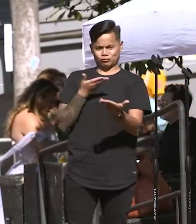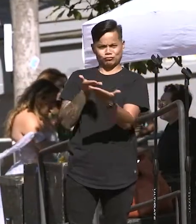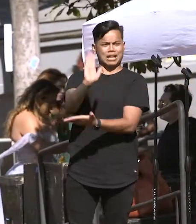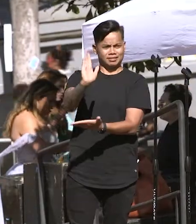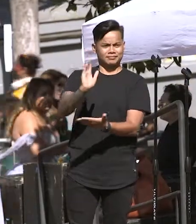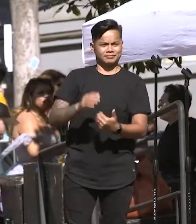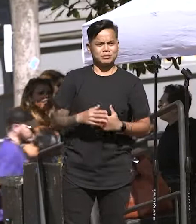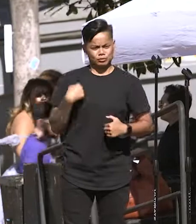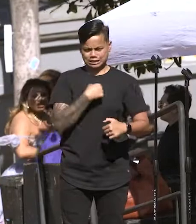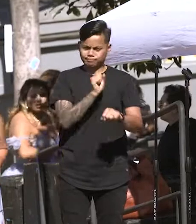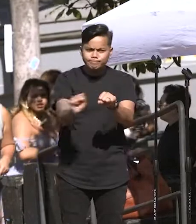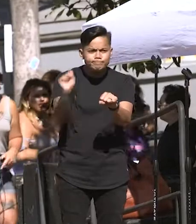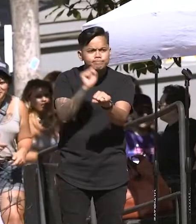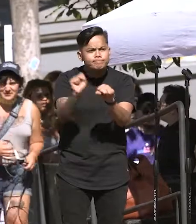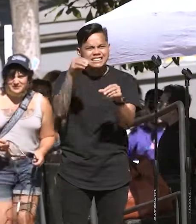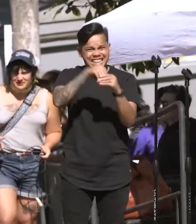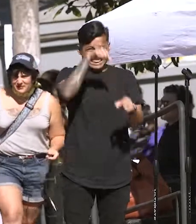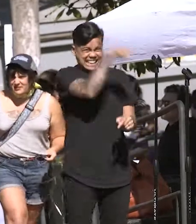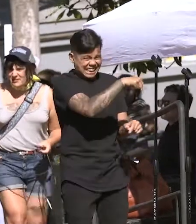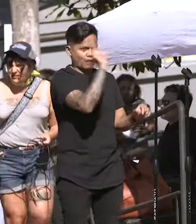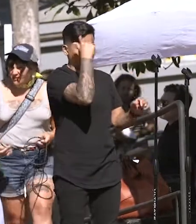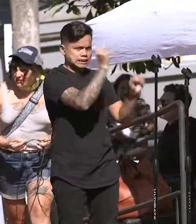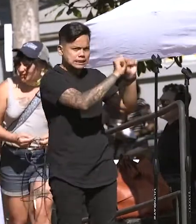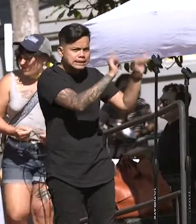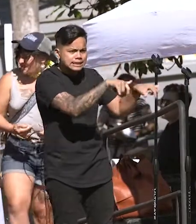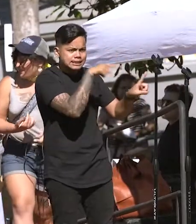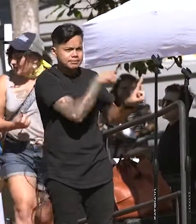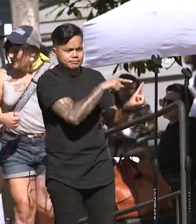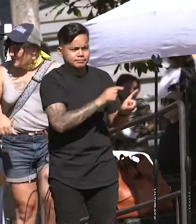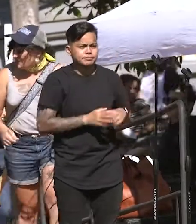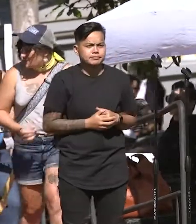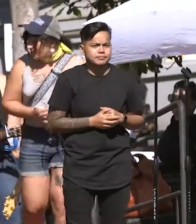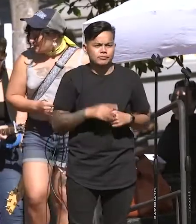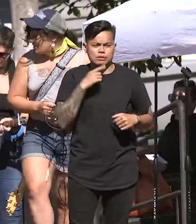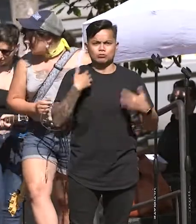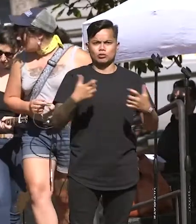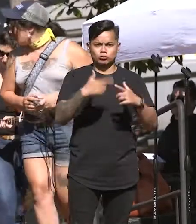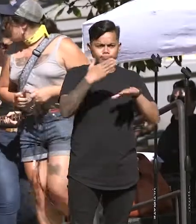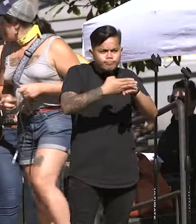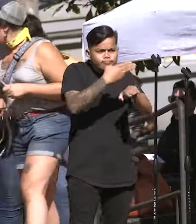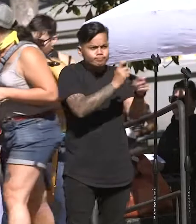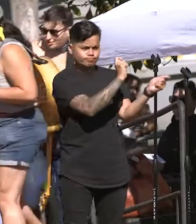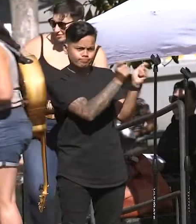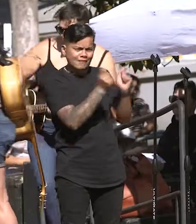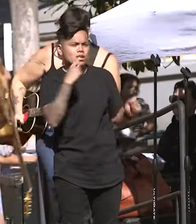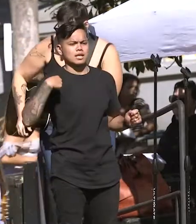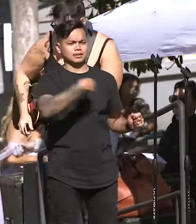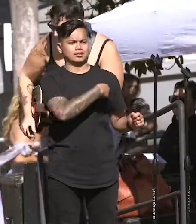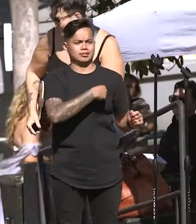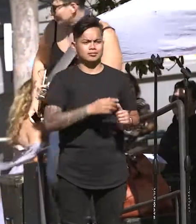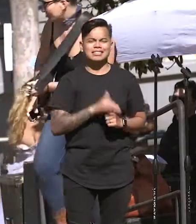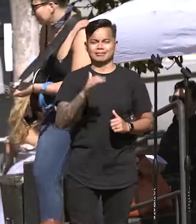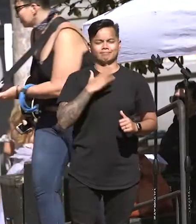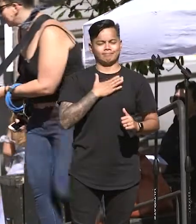We're working within the system and to make things better for us, which has always been my